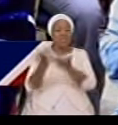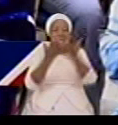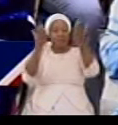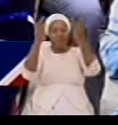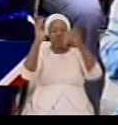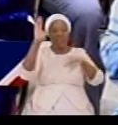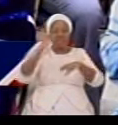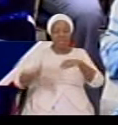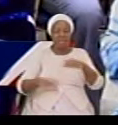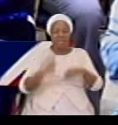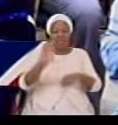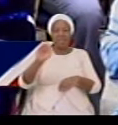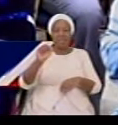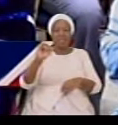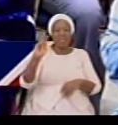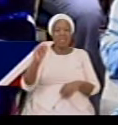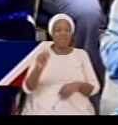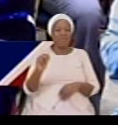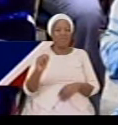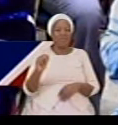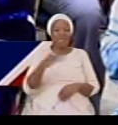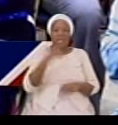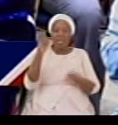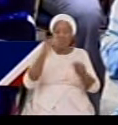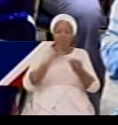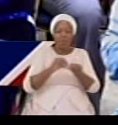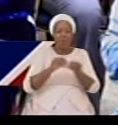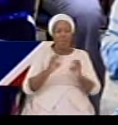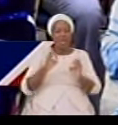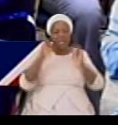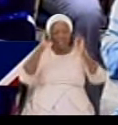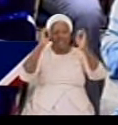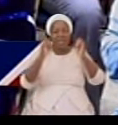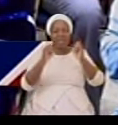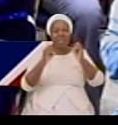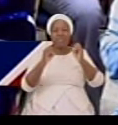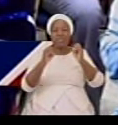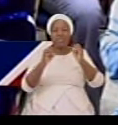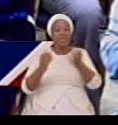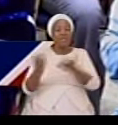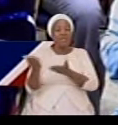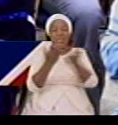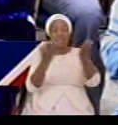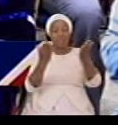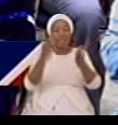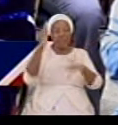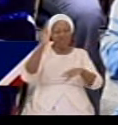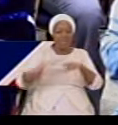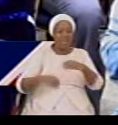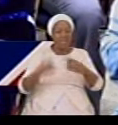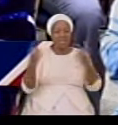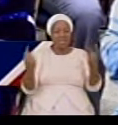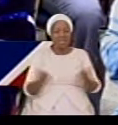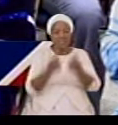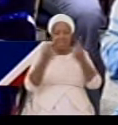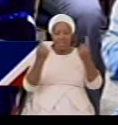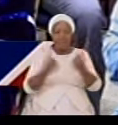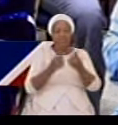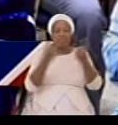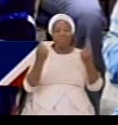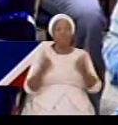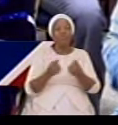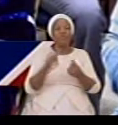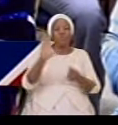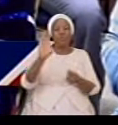Cain. A more excellent sacrifice than sinful Cain. A more